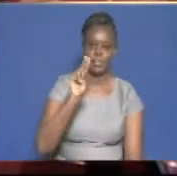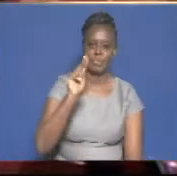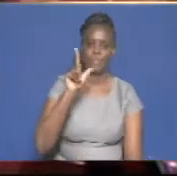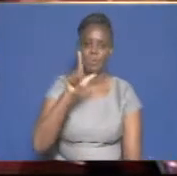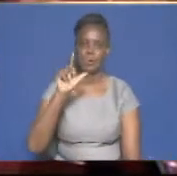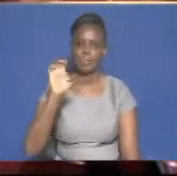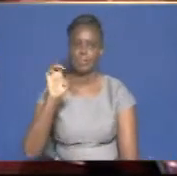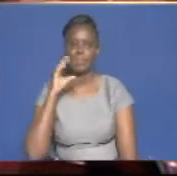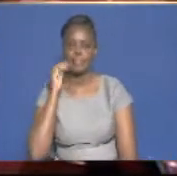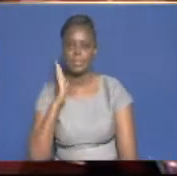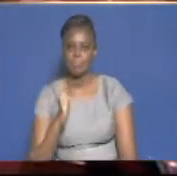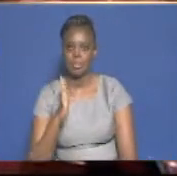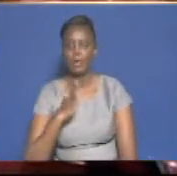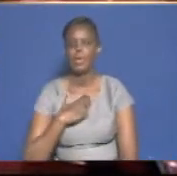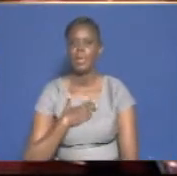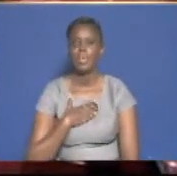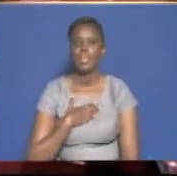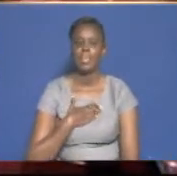Speaker,